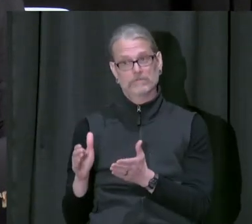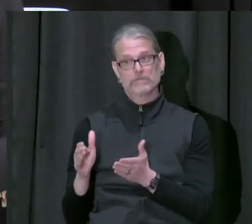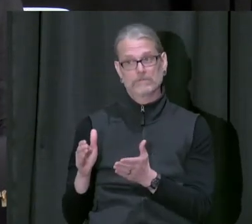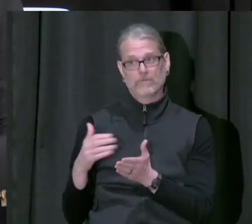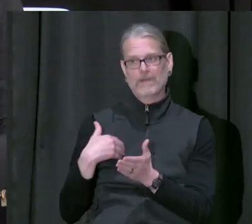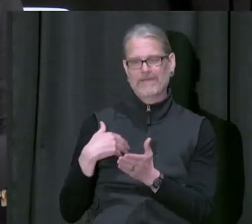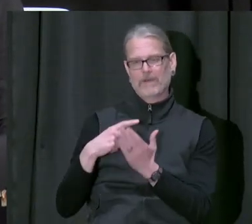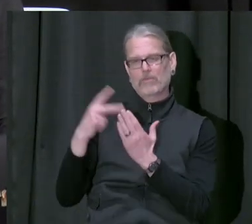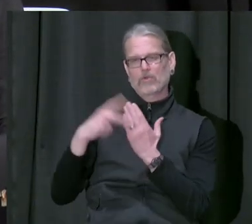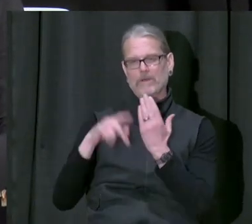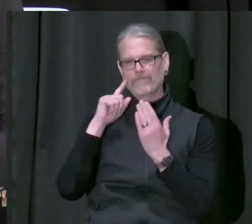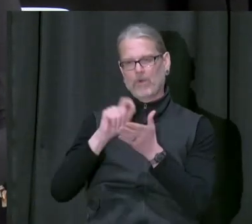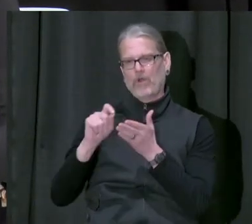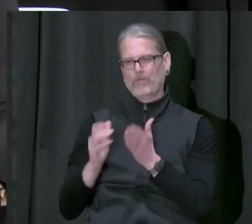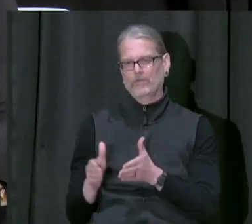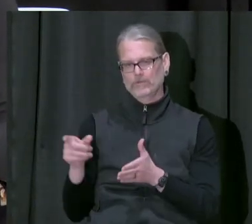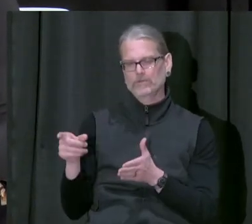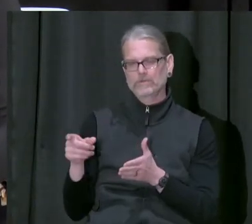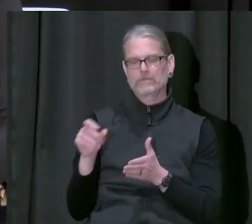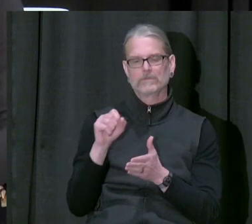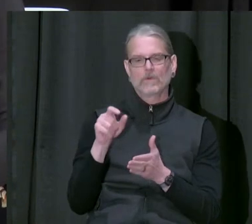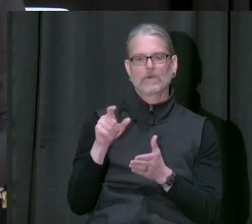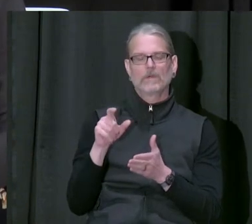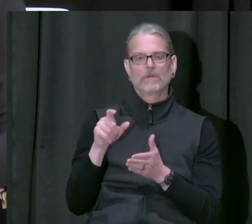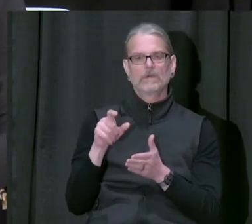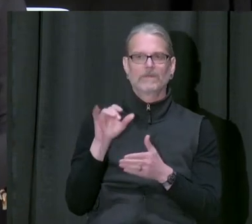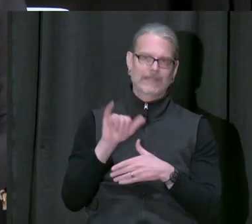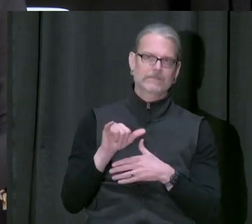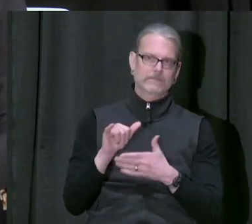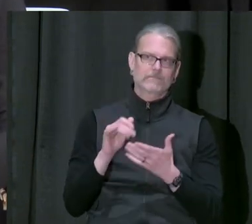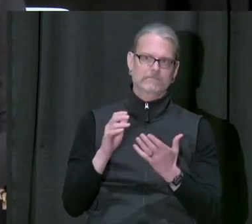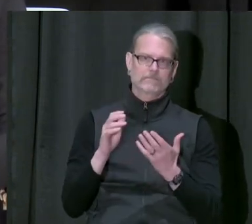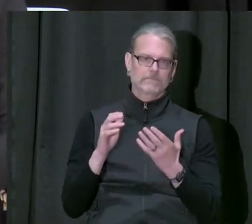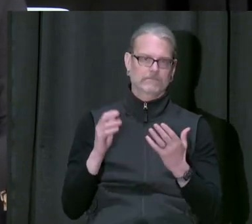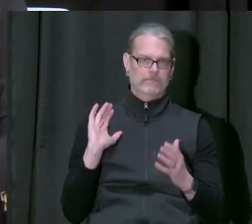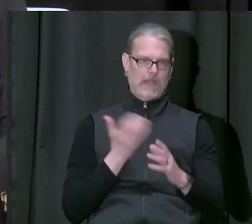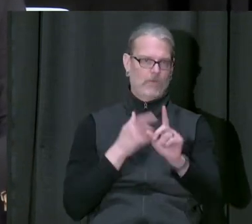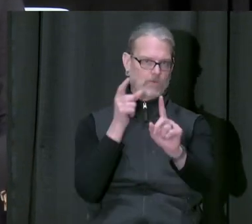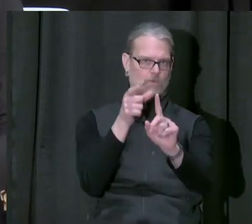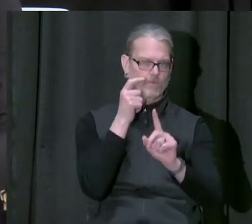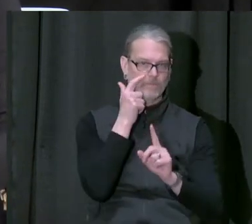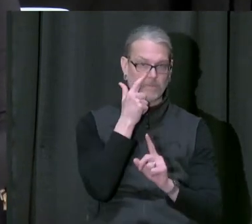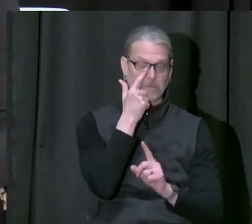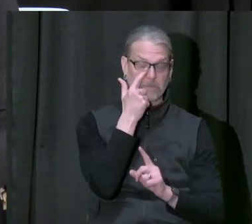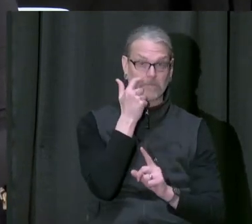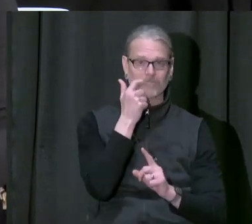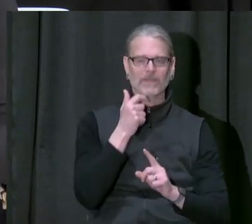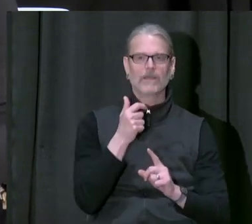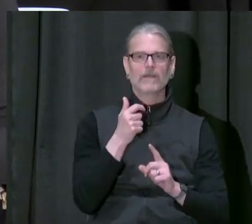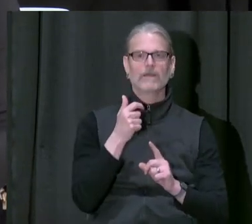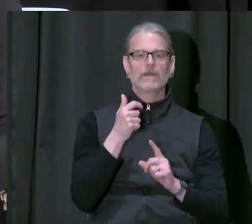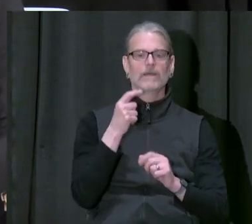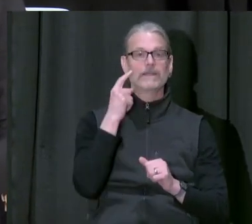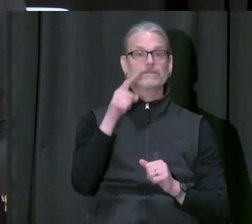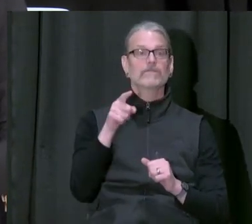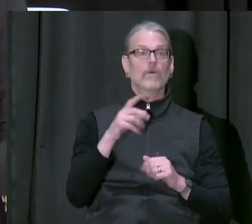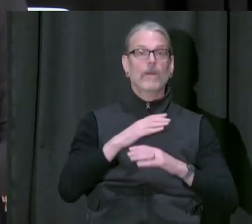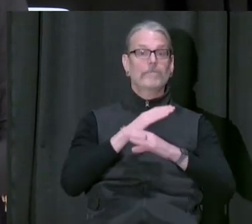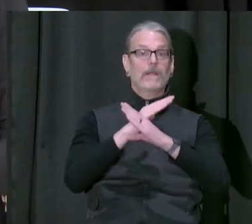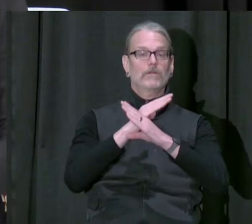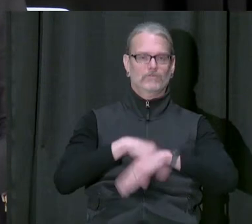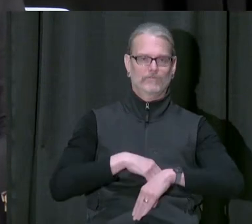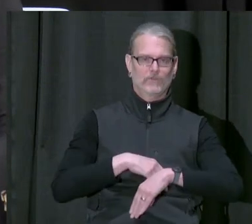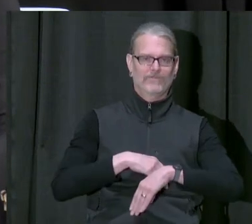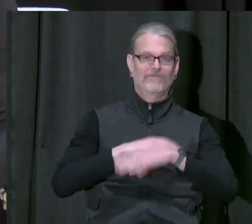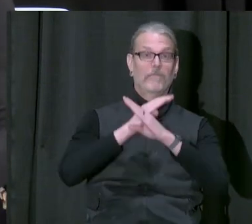program. At a high level, that's what, you know, we're aiming for. And really, it's about removing barriers from